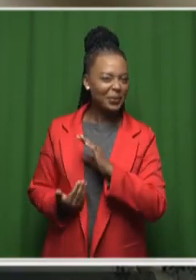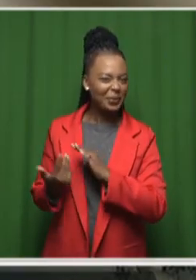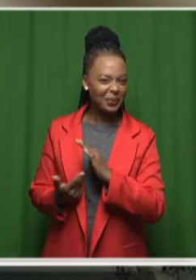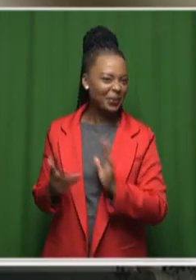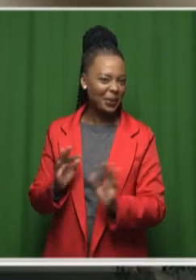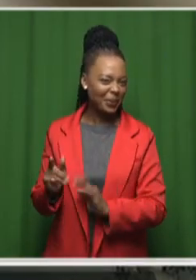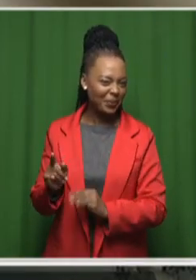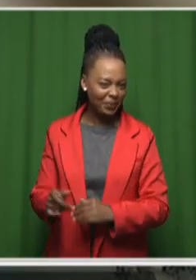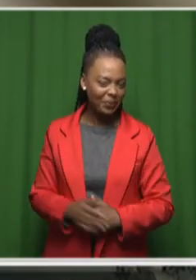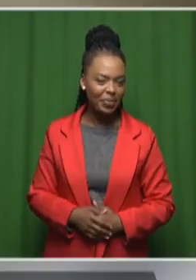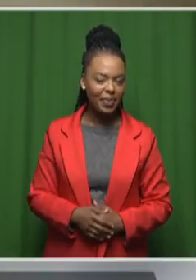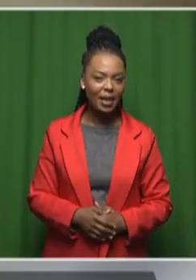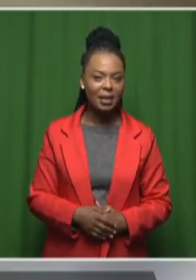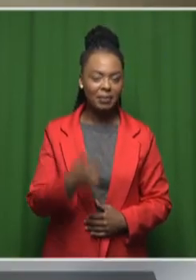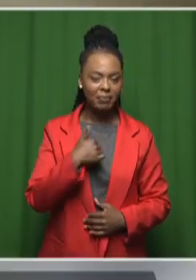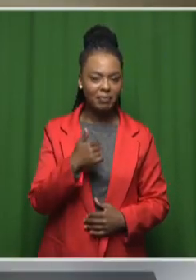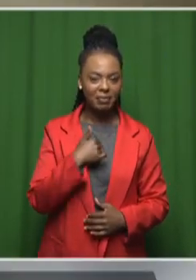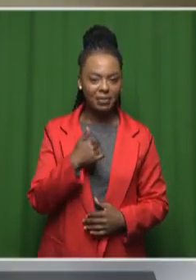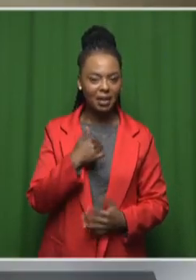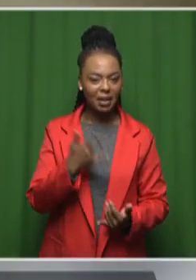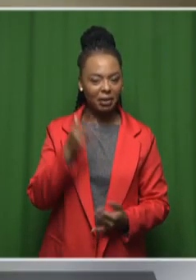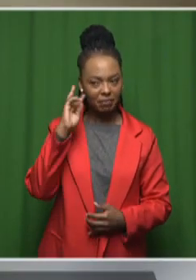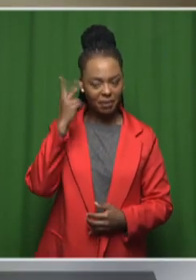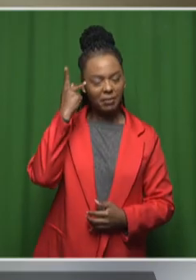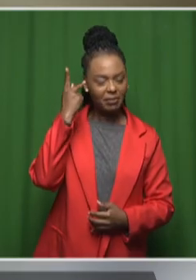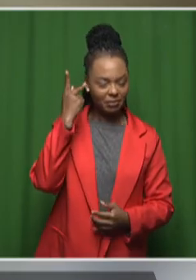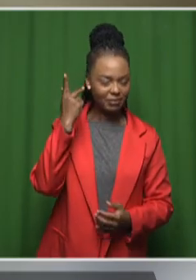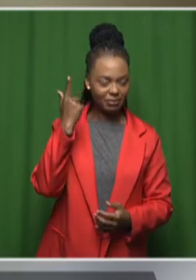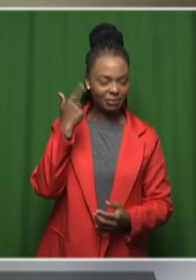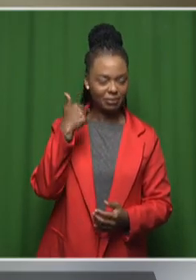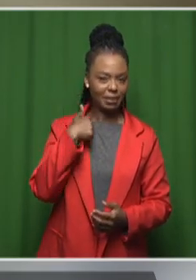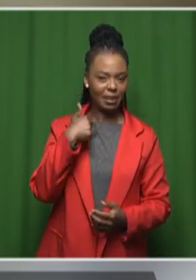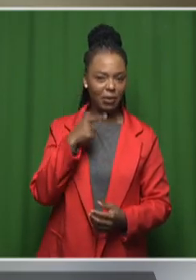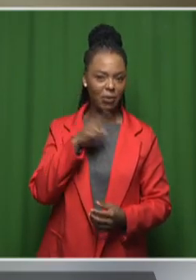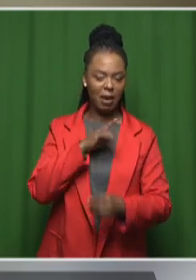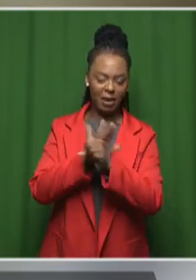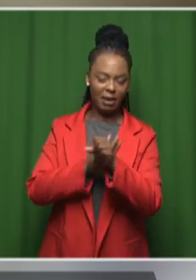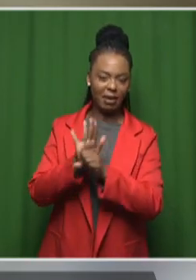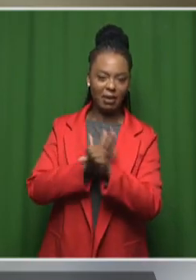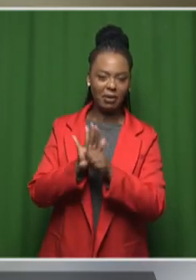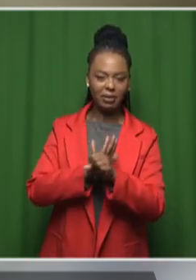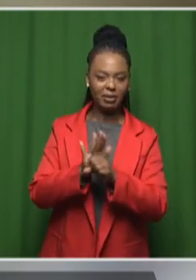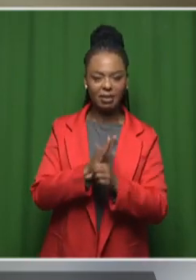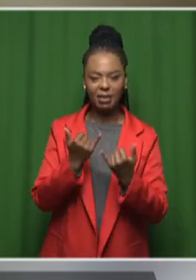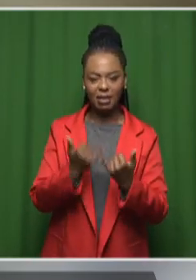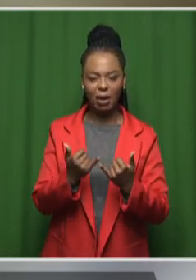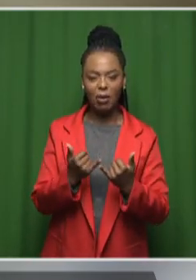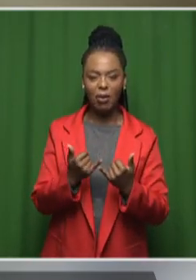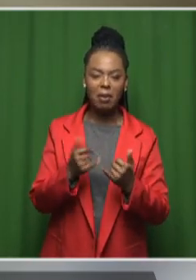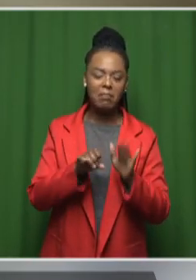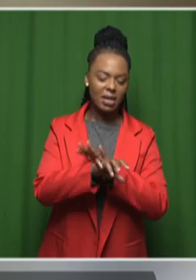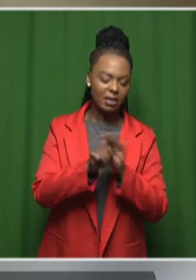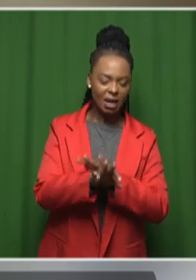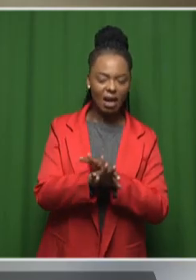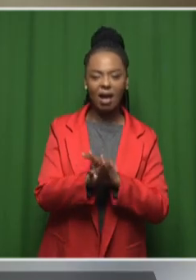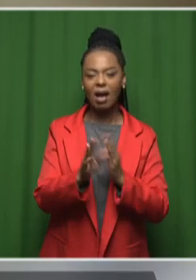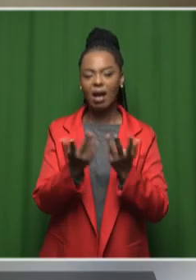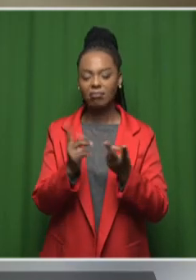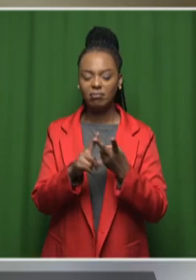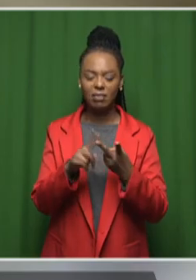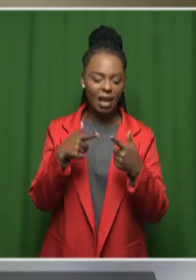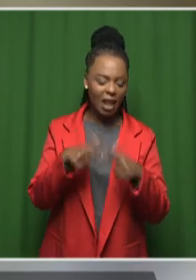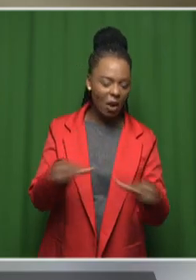fairly unconventional path to a career in tech. I didn't study that. I come from a background in humanities, media studies, and languages, and started off